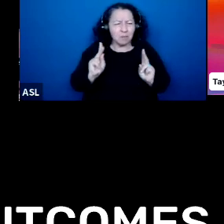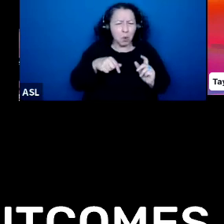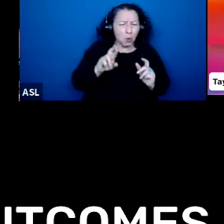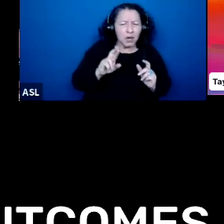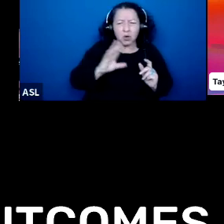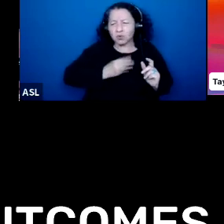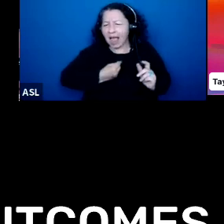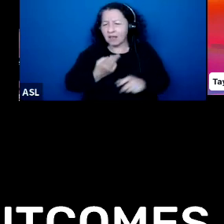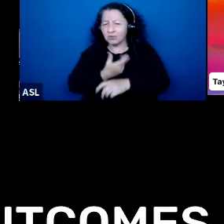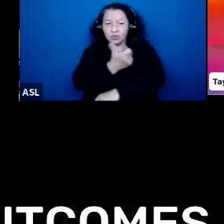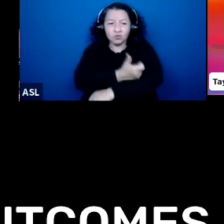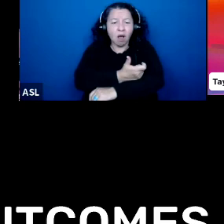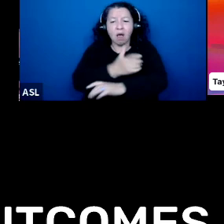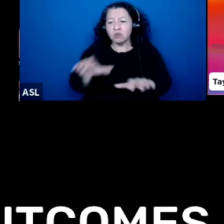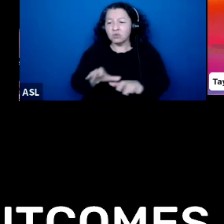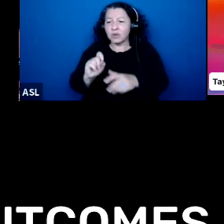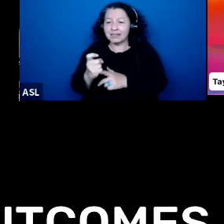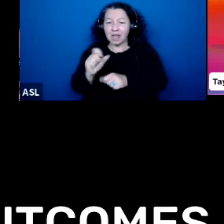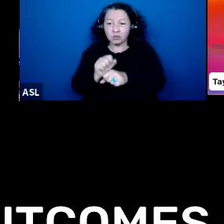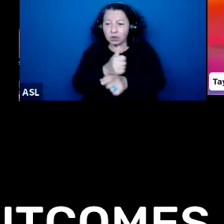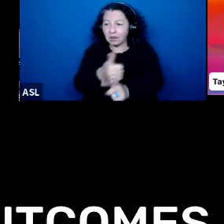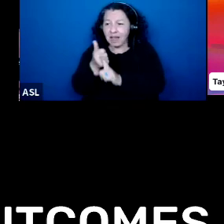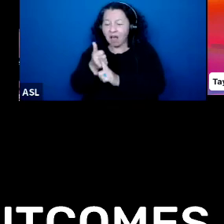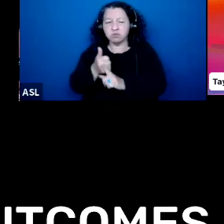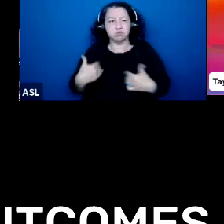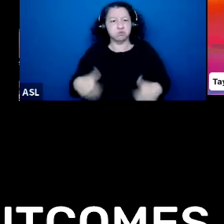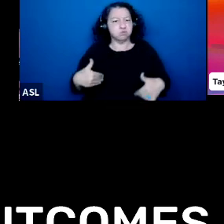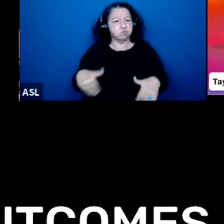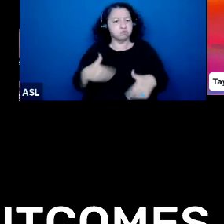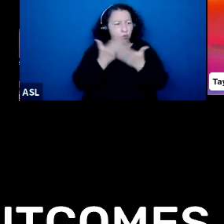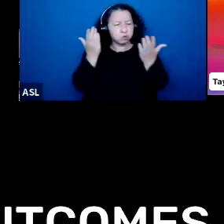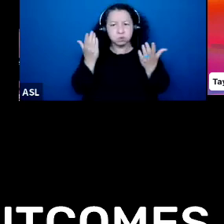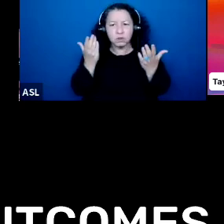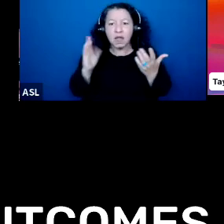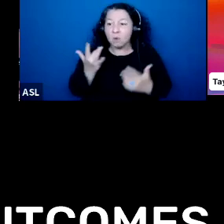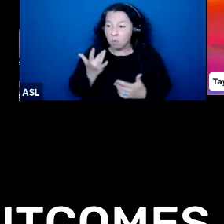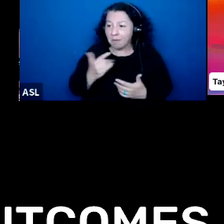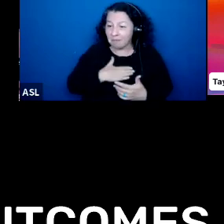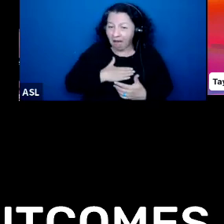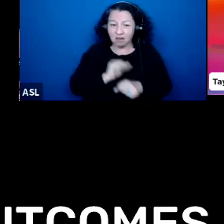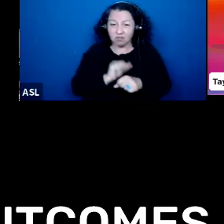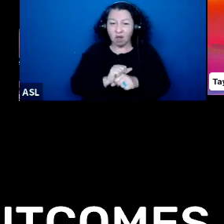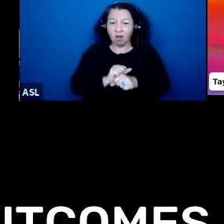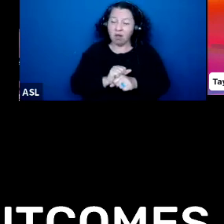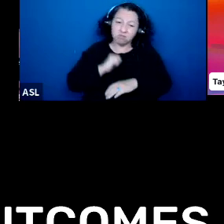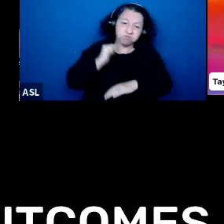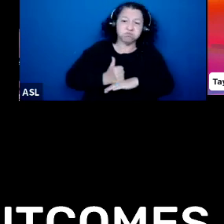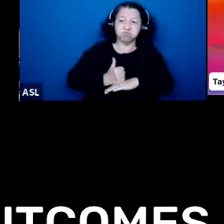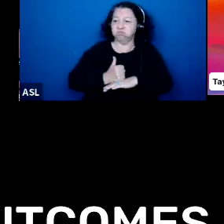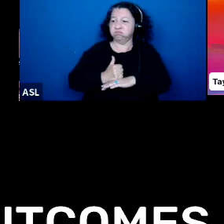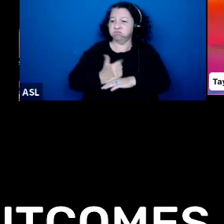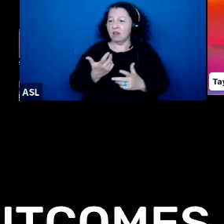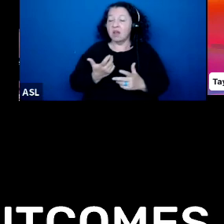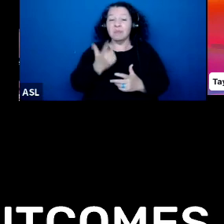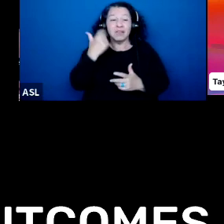queer and trans and using drugs and doing sex work. And that's also why my entire position was created in the first place,